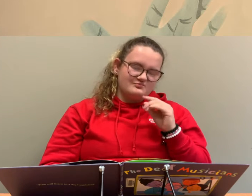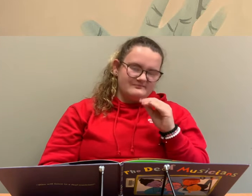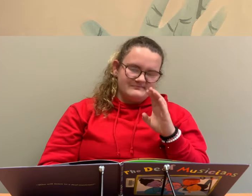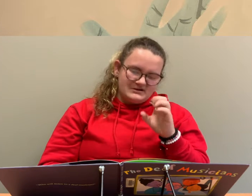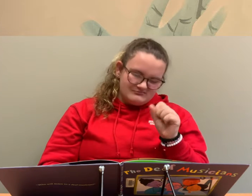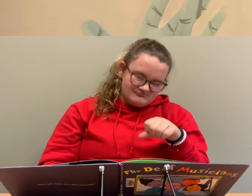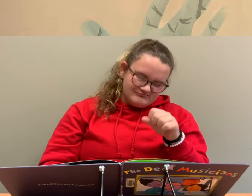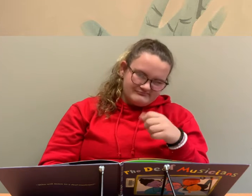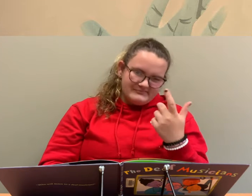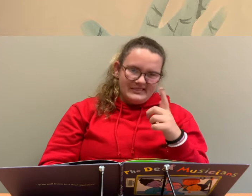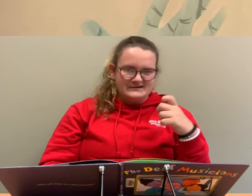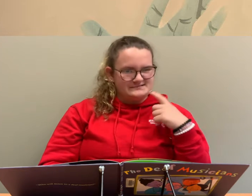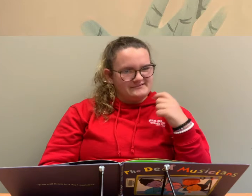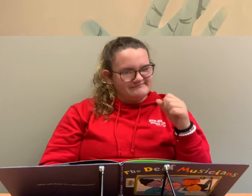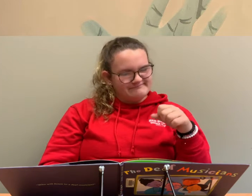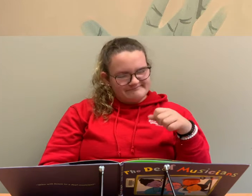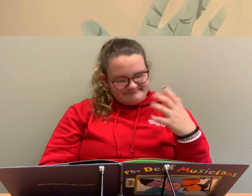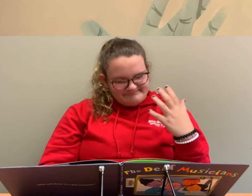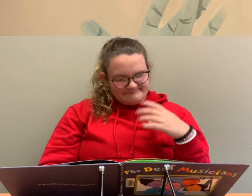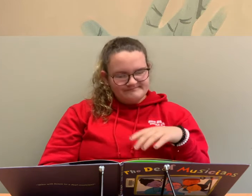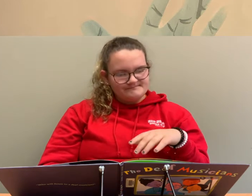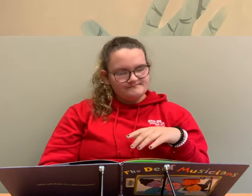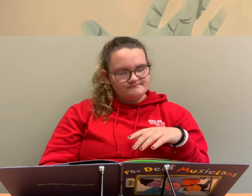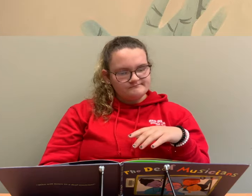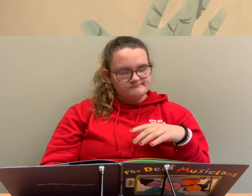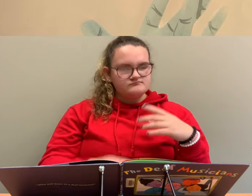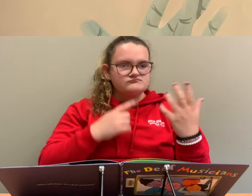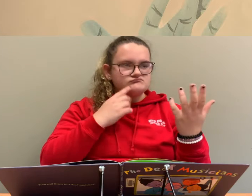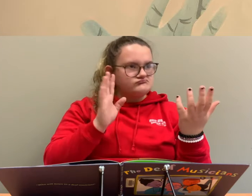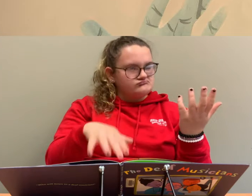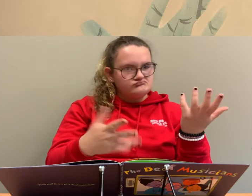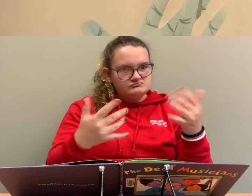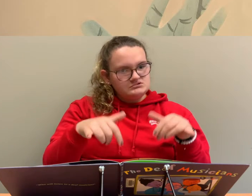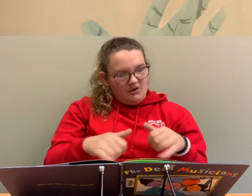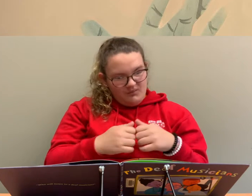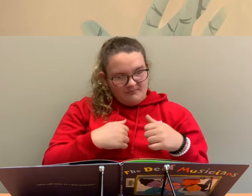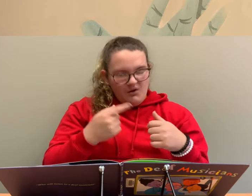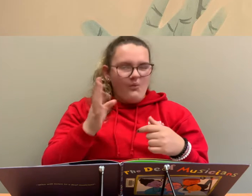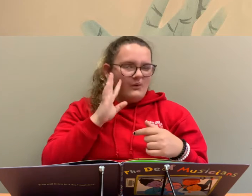He said, "I used to be a musician." Yeah.